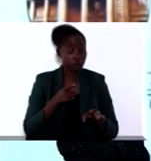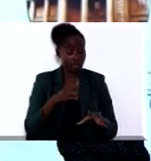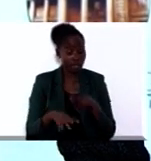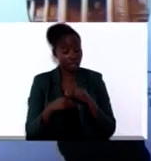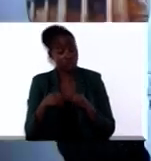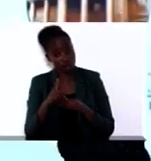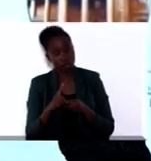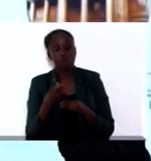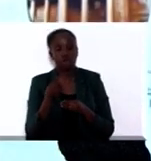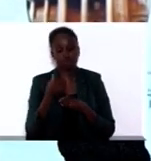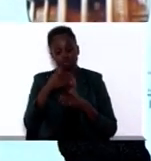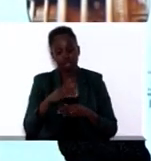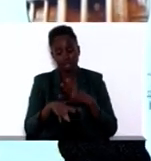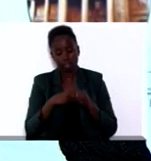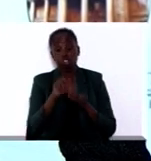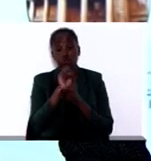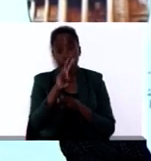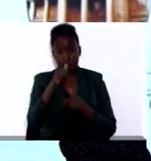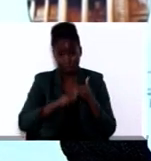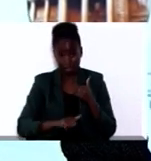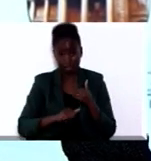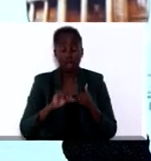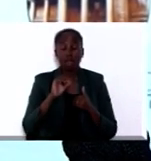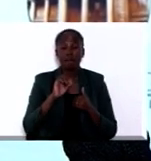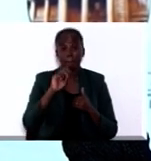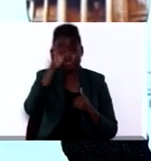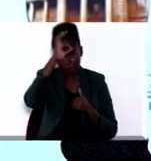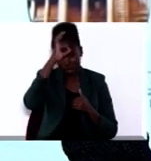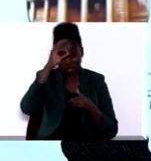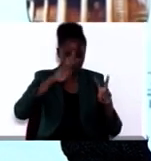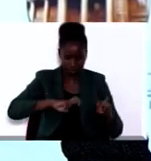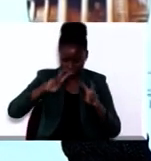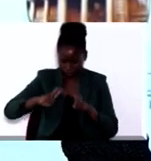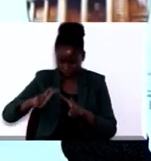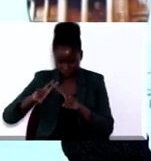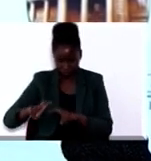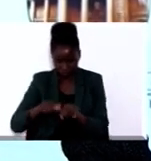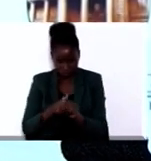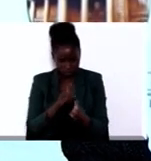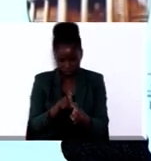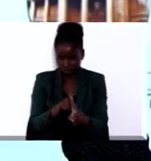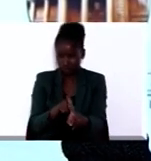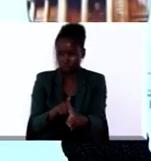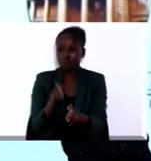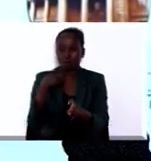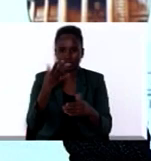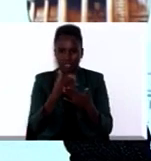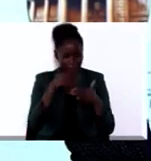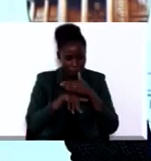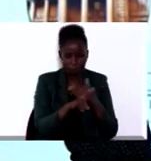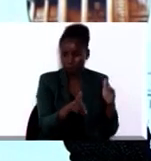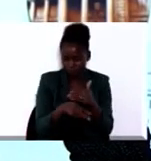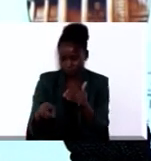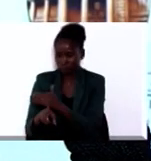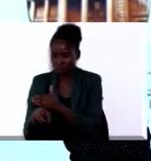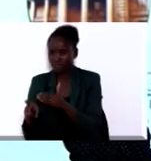past 12 months, police have been cracking down on the smuggling and sale of counterfeit goods.